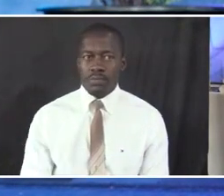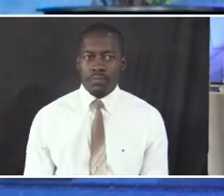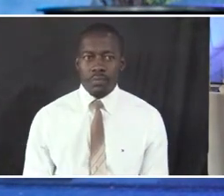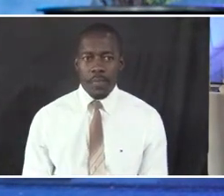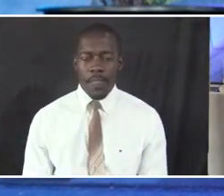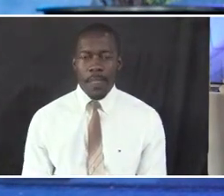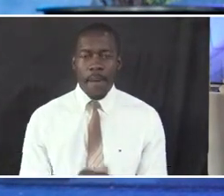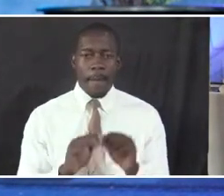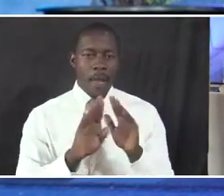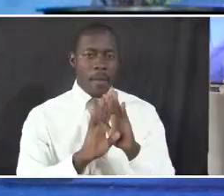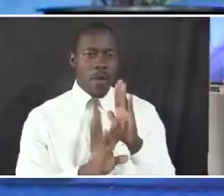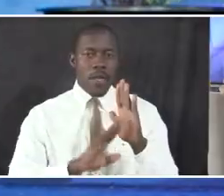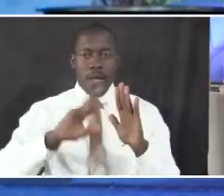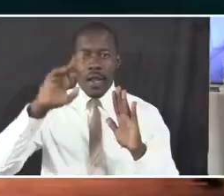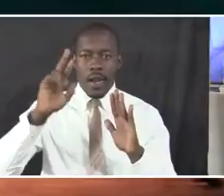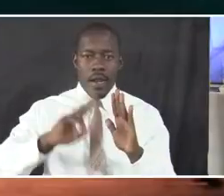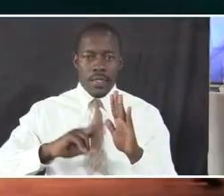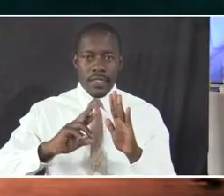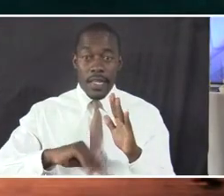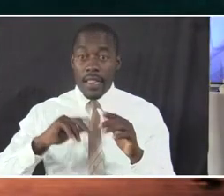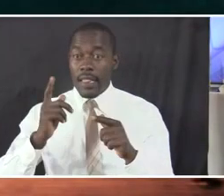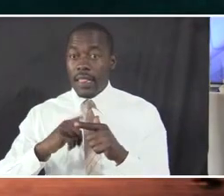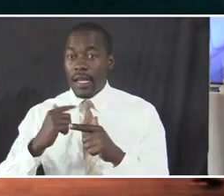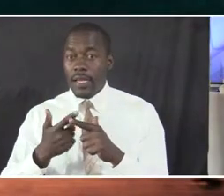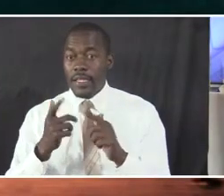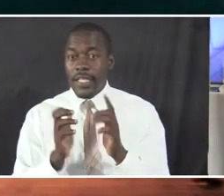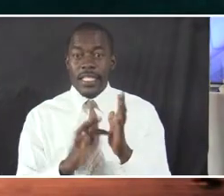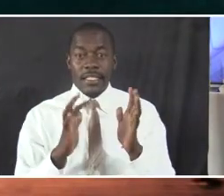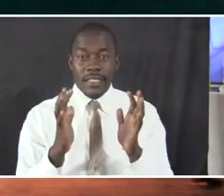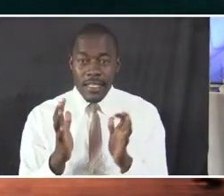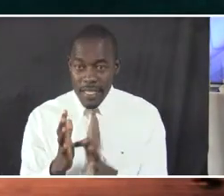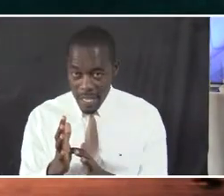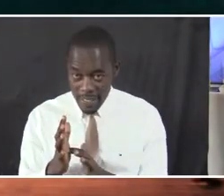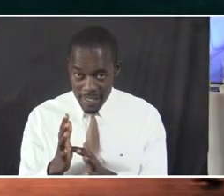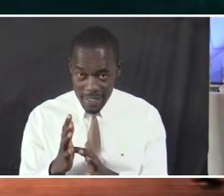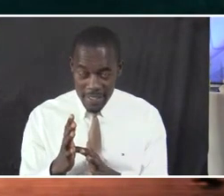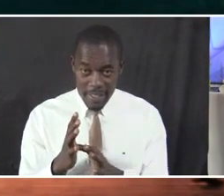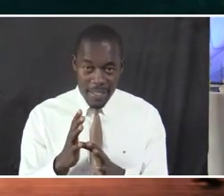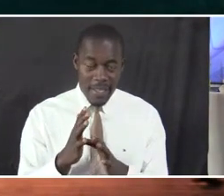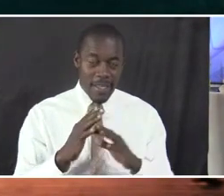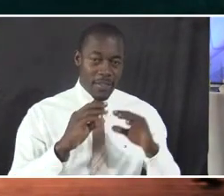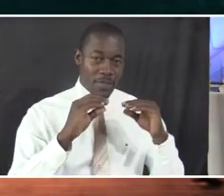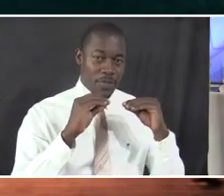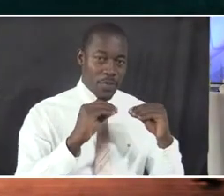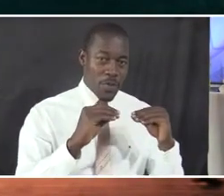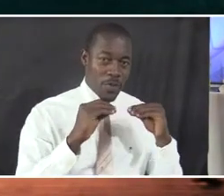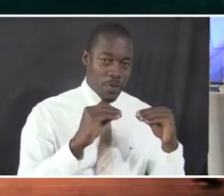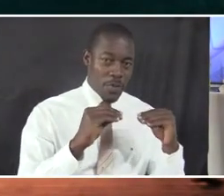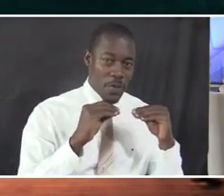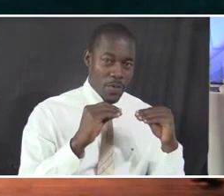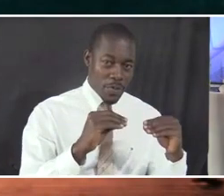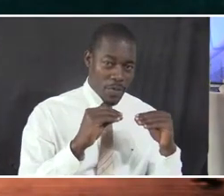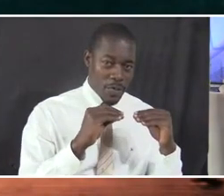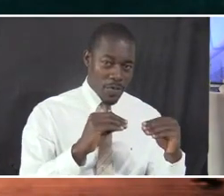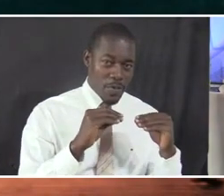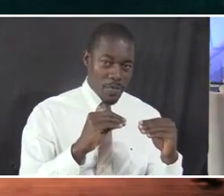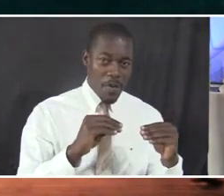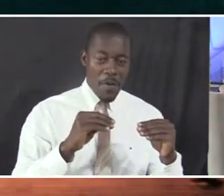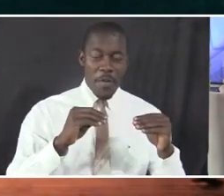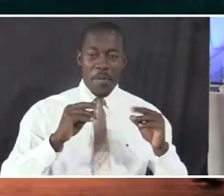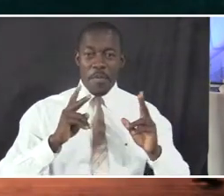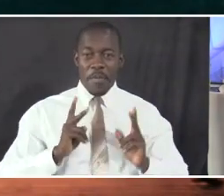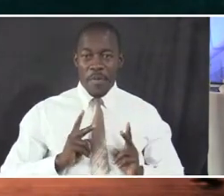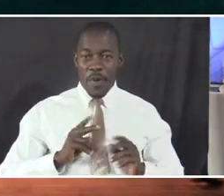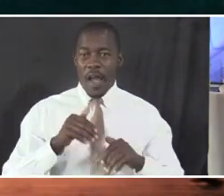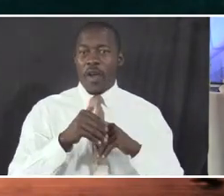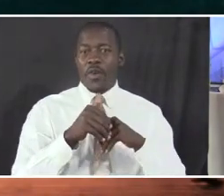and it says, "And Jesus increased in wisdom and stature and in favor with God and men."